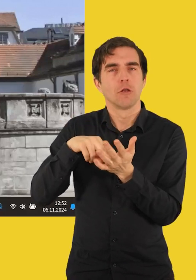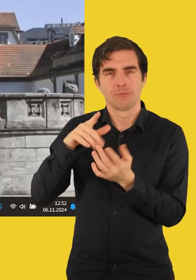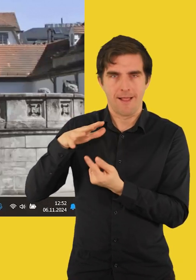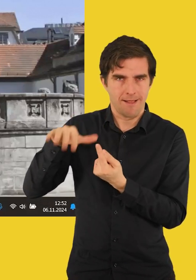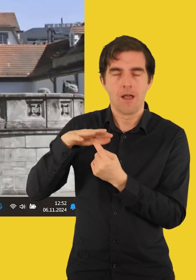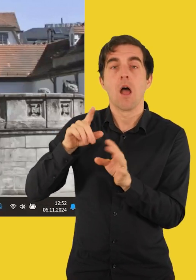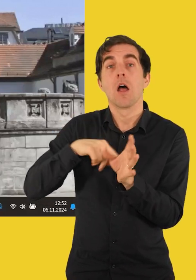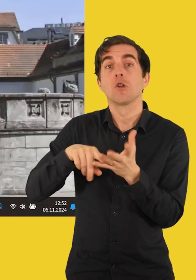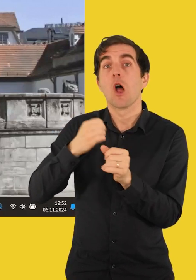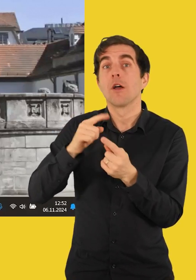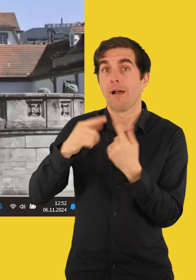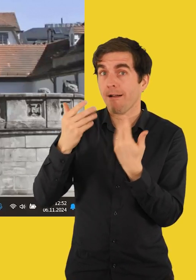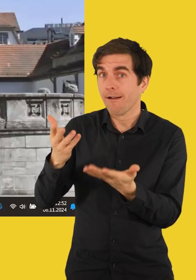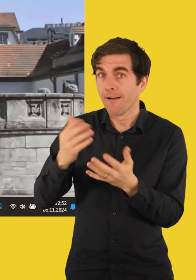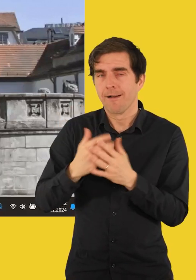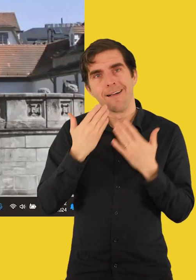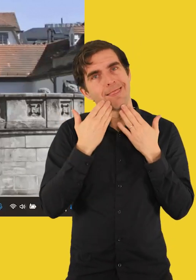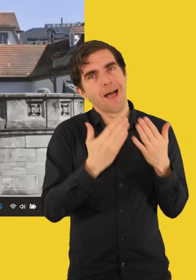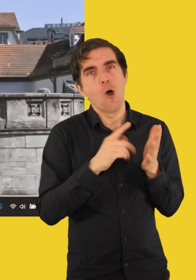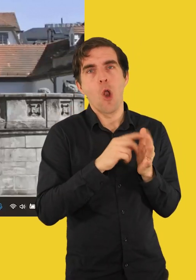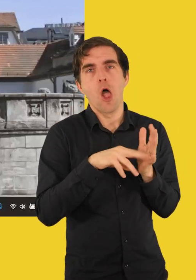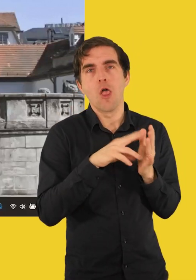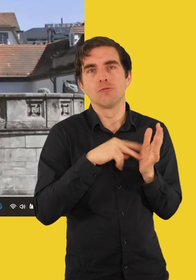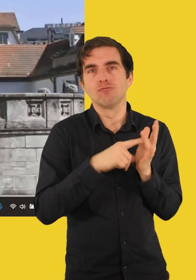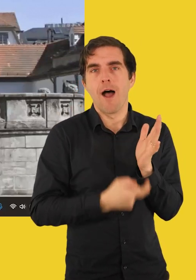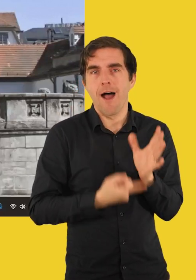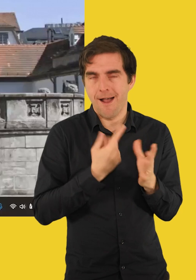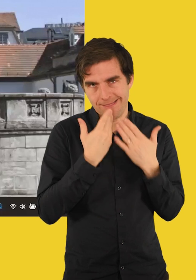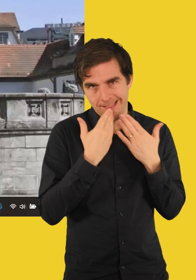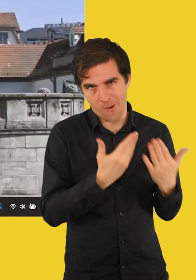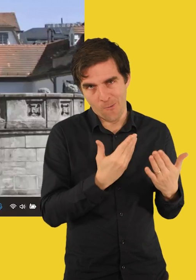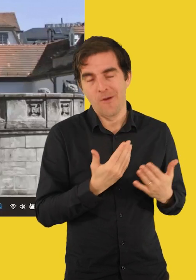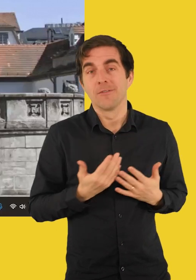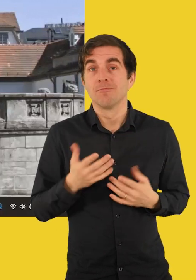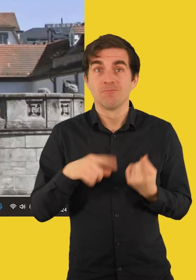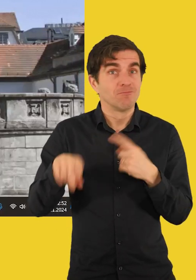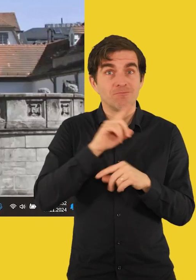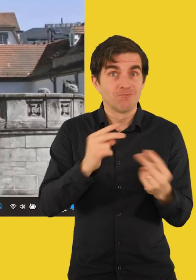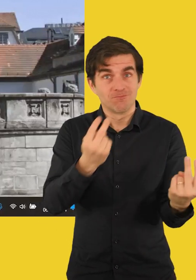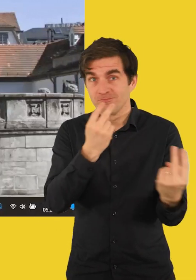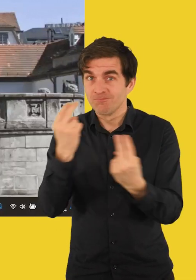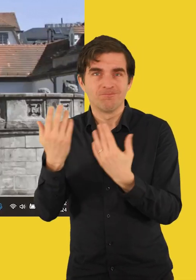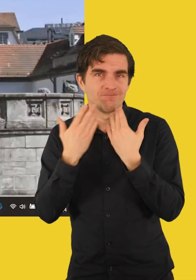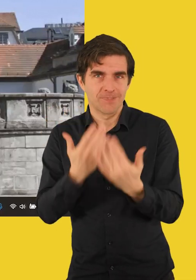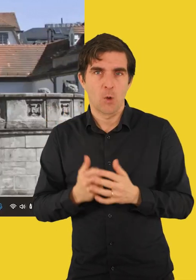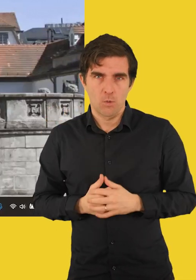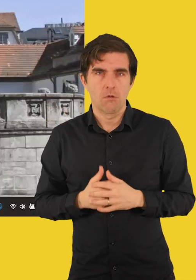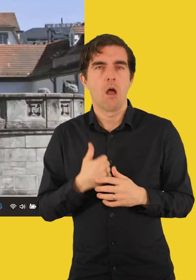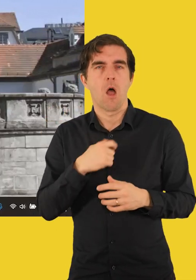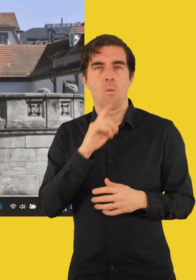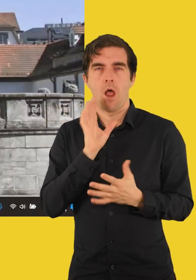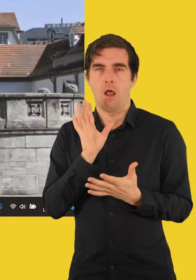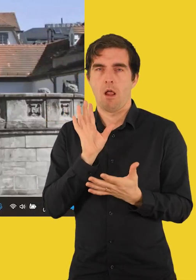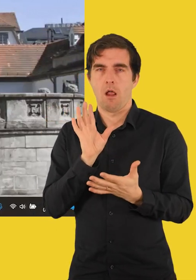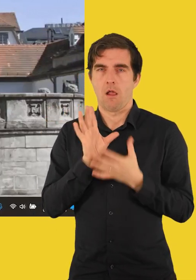Yuge, floor is yours. Yes, hello. Thank you, Leonora, and hello, everyone at their screens.